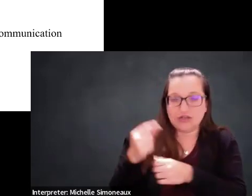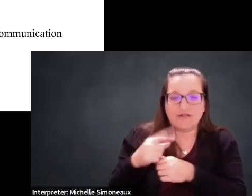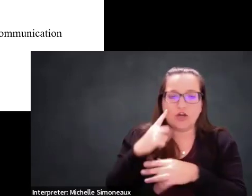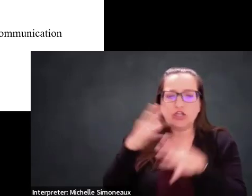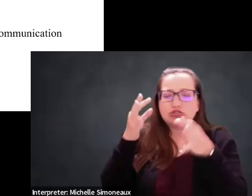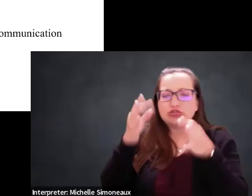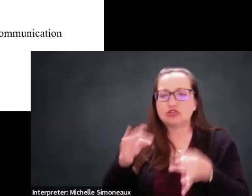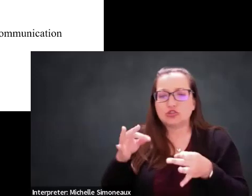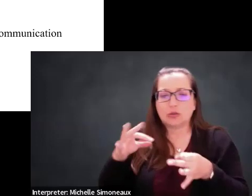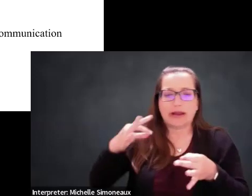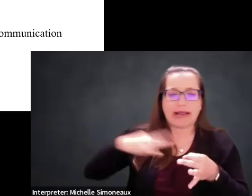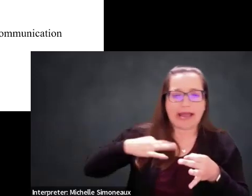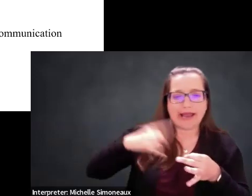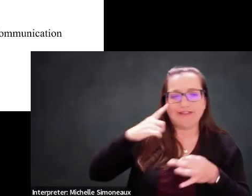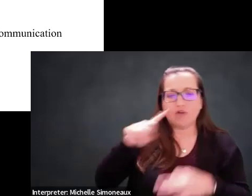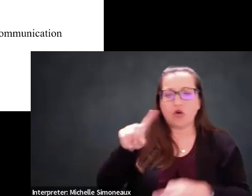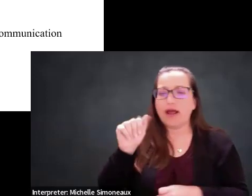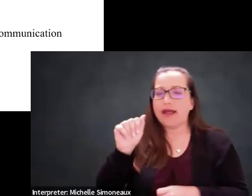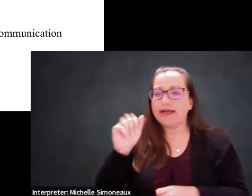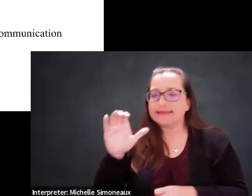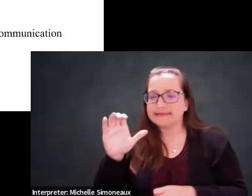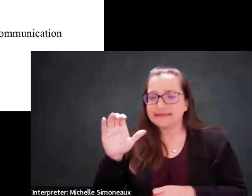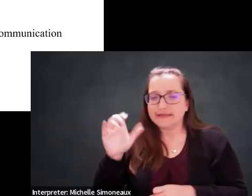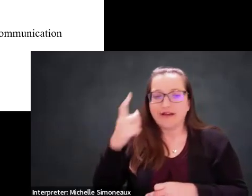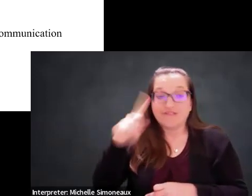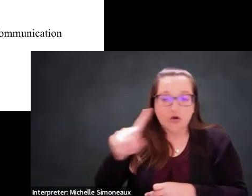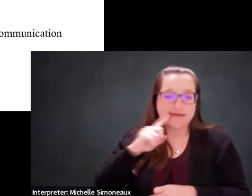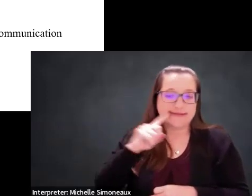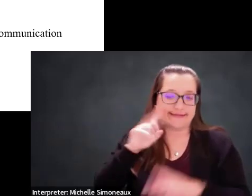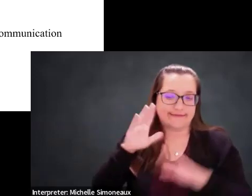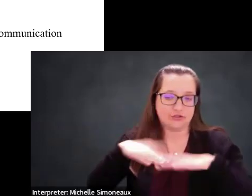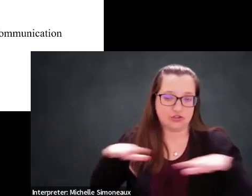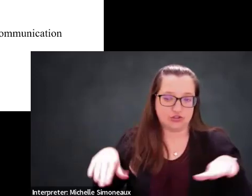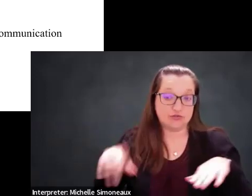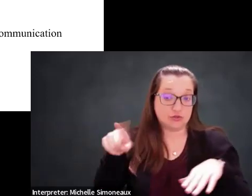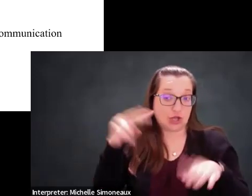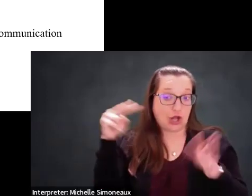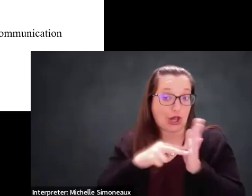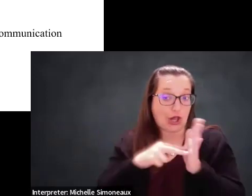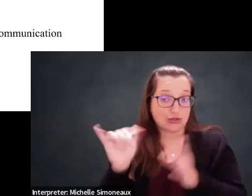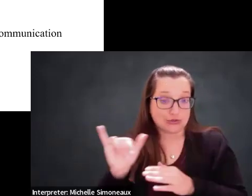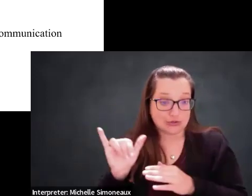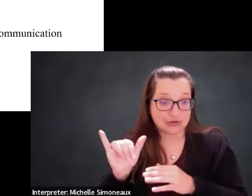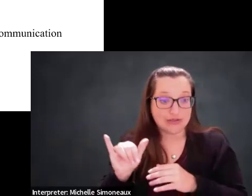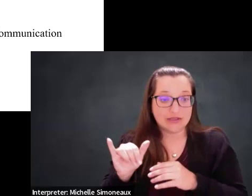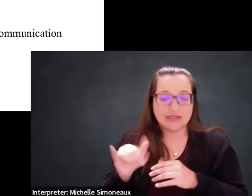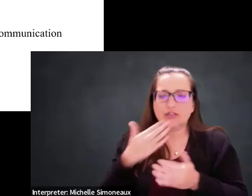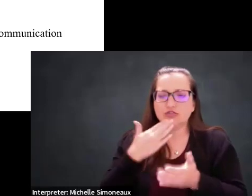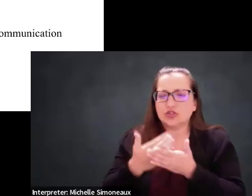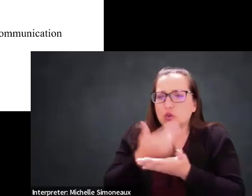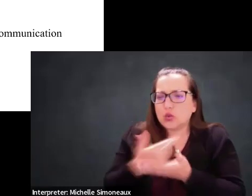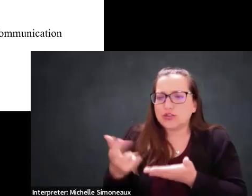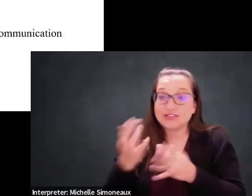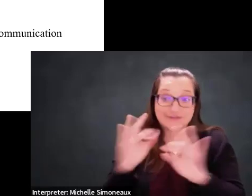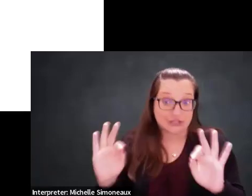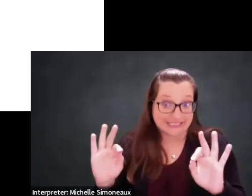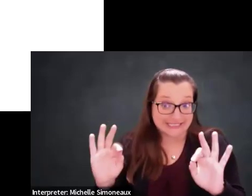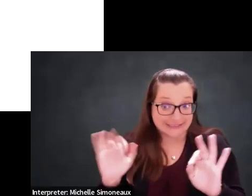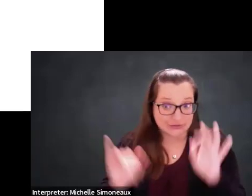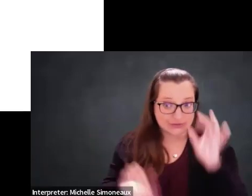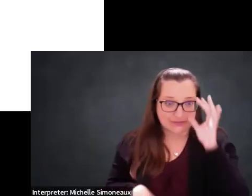candidacy for AAC for deaf children. So you guys can check that out. And it's a free resource as well.